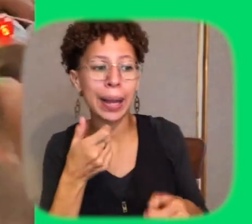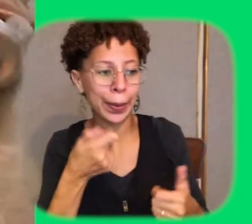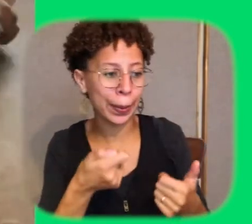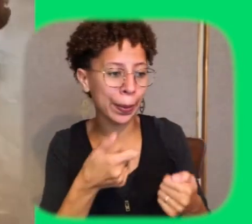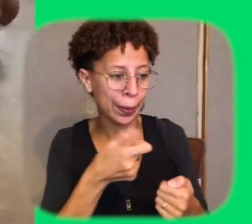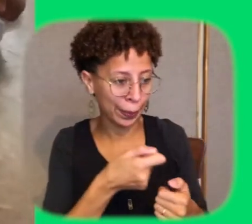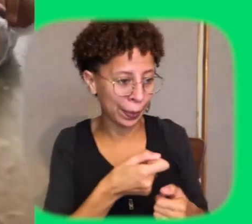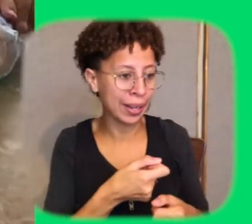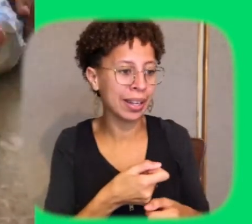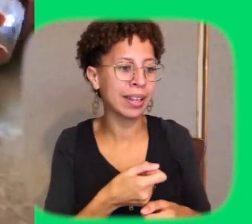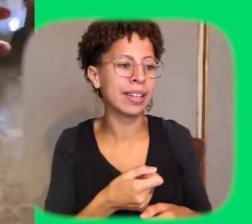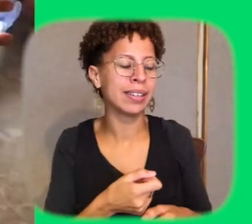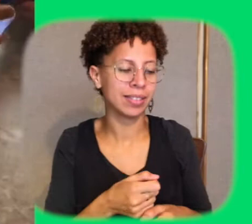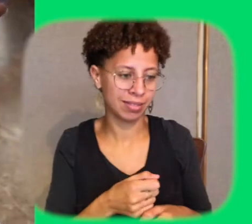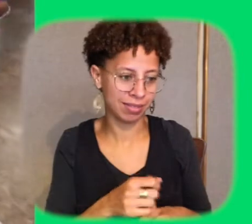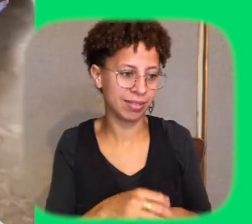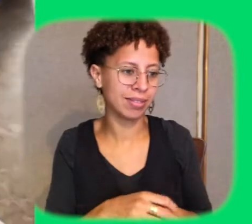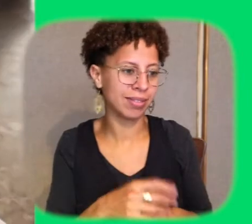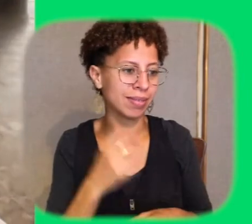Let's see. Show us how it works.